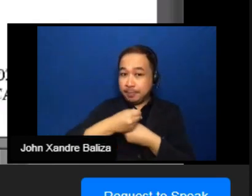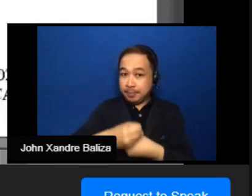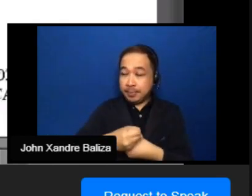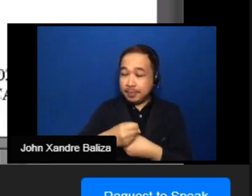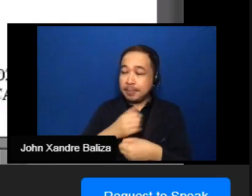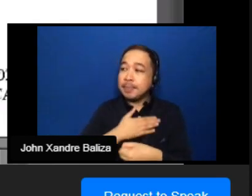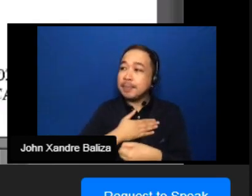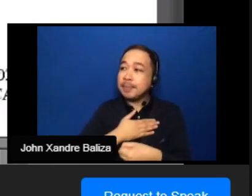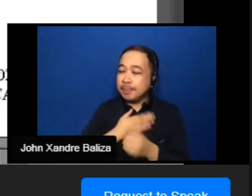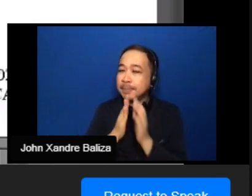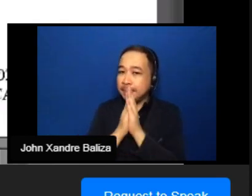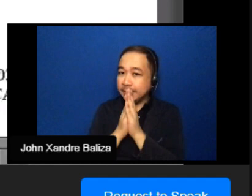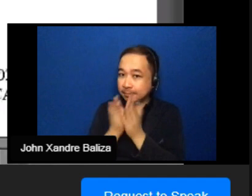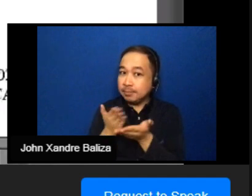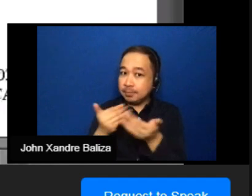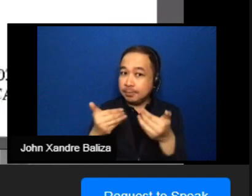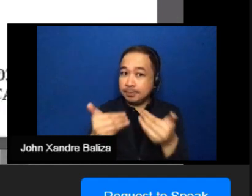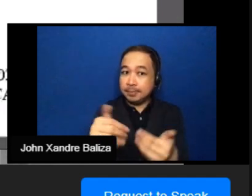go ahead.